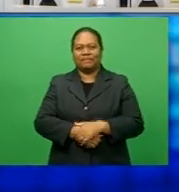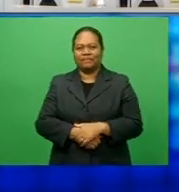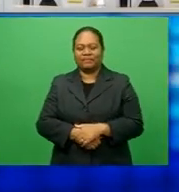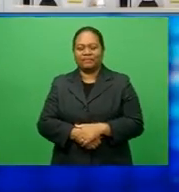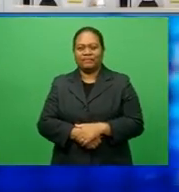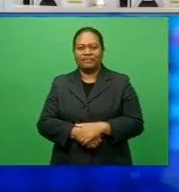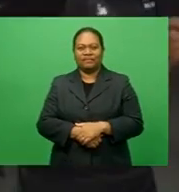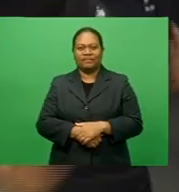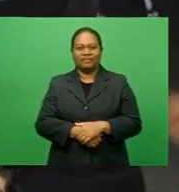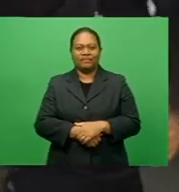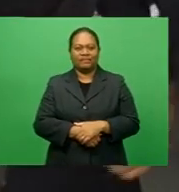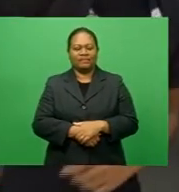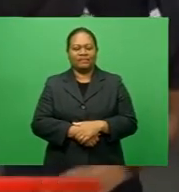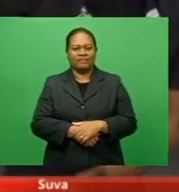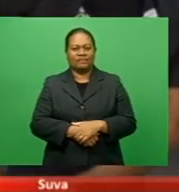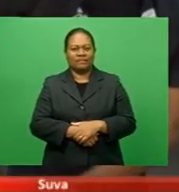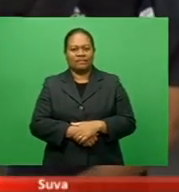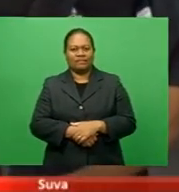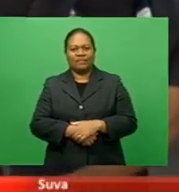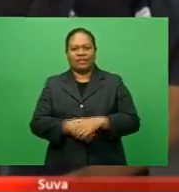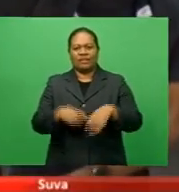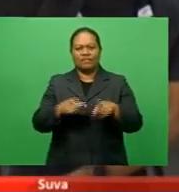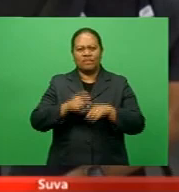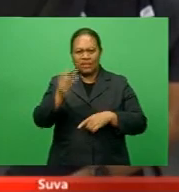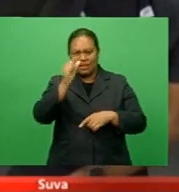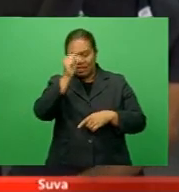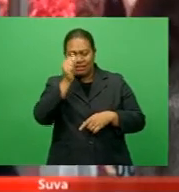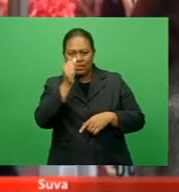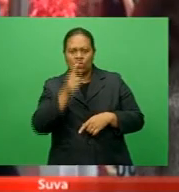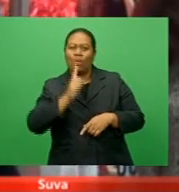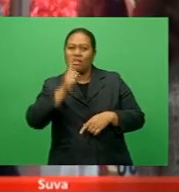more. Eager Fijians who could afford the